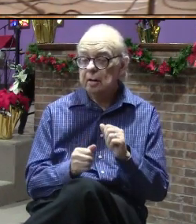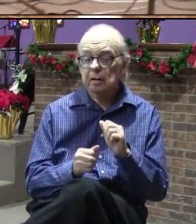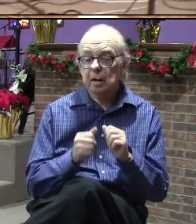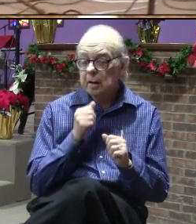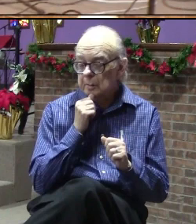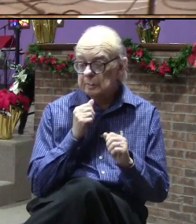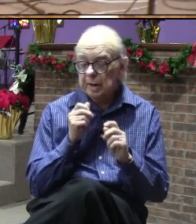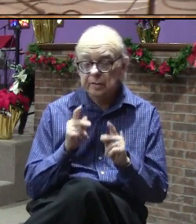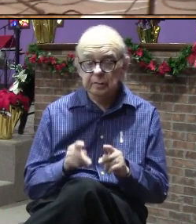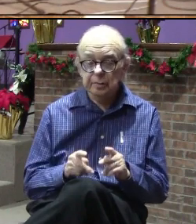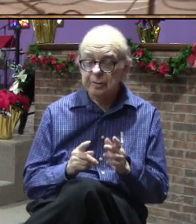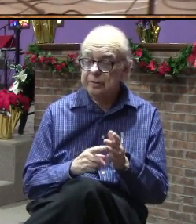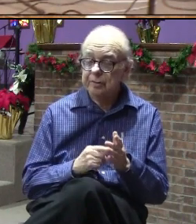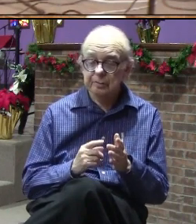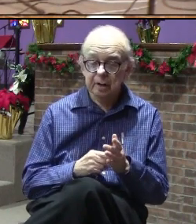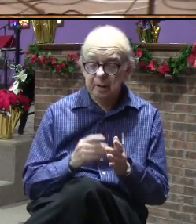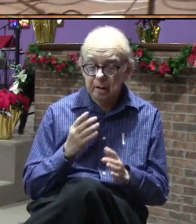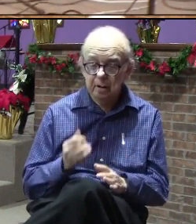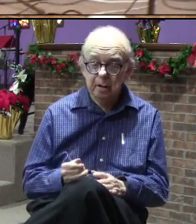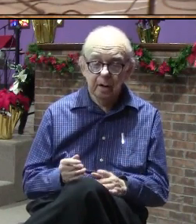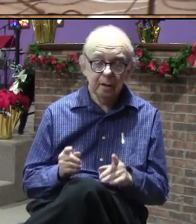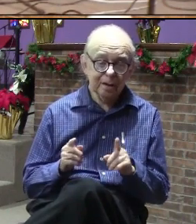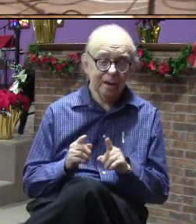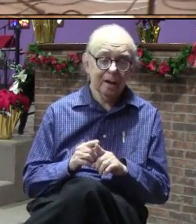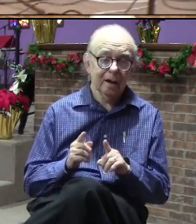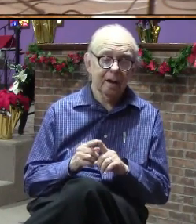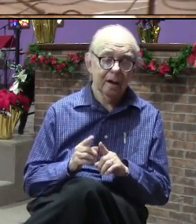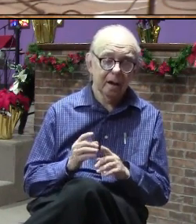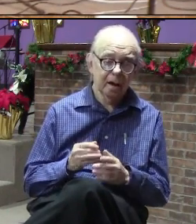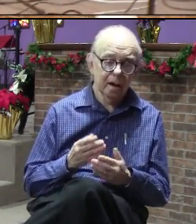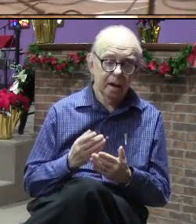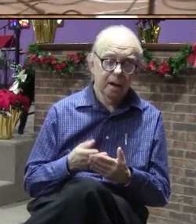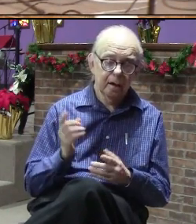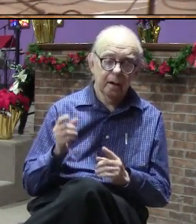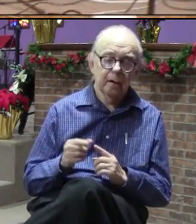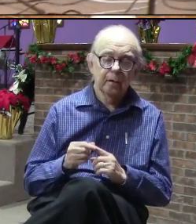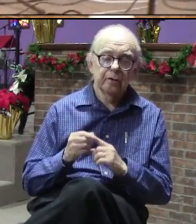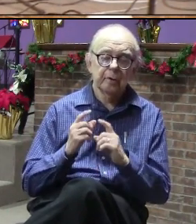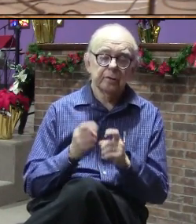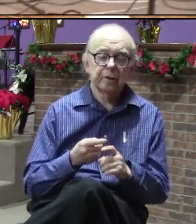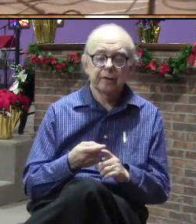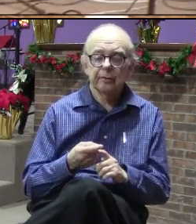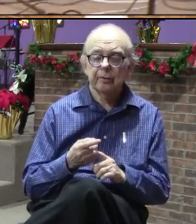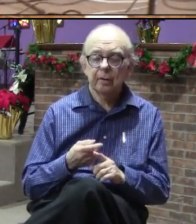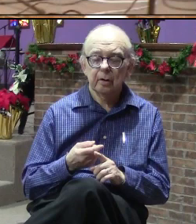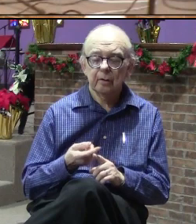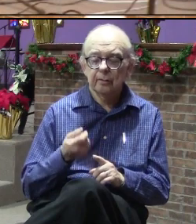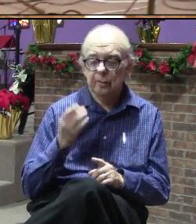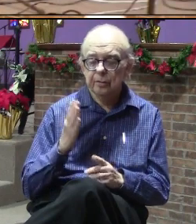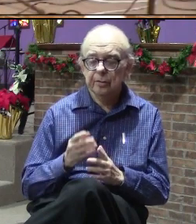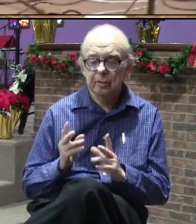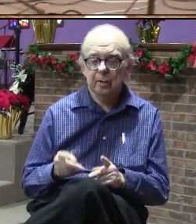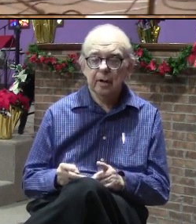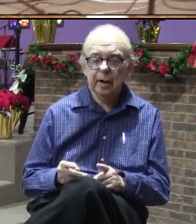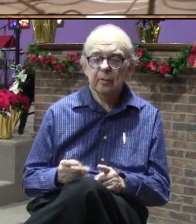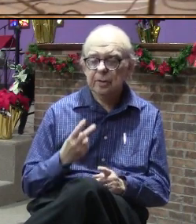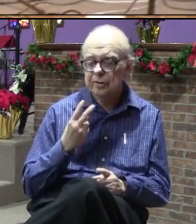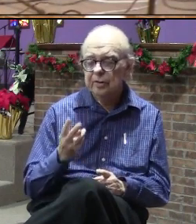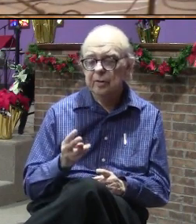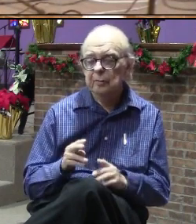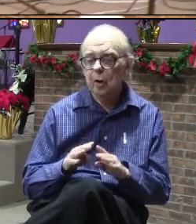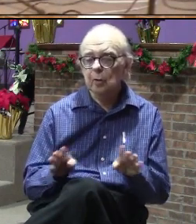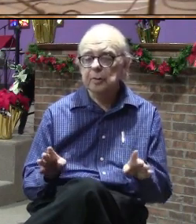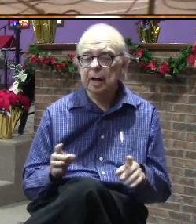sometimes, because it's like I bought a special gift for someone and I want to see them opening